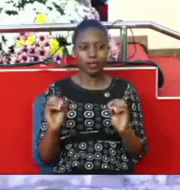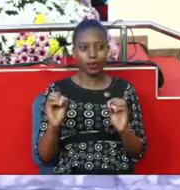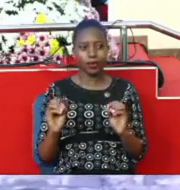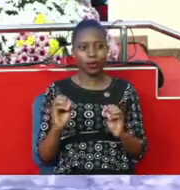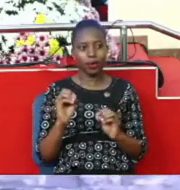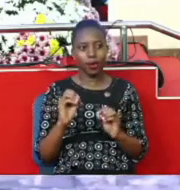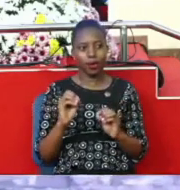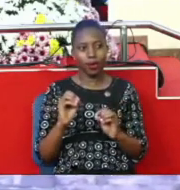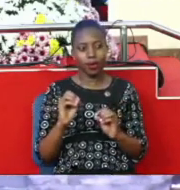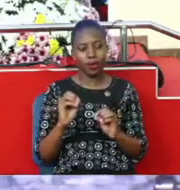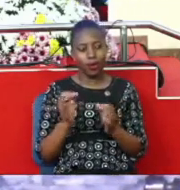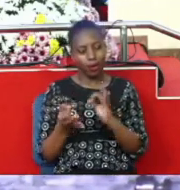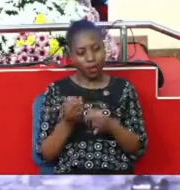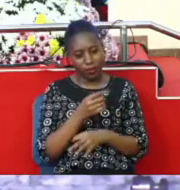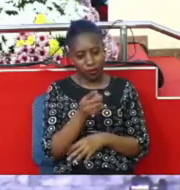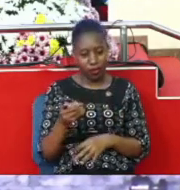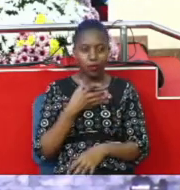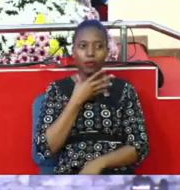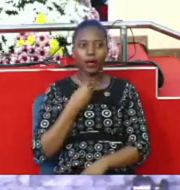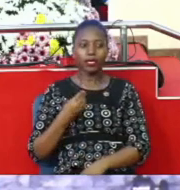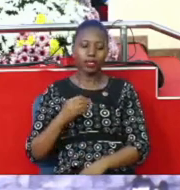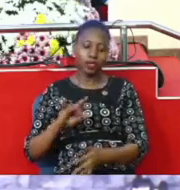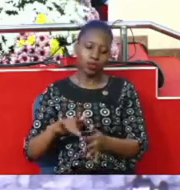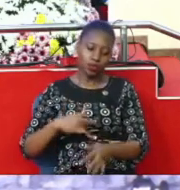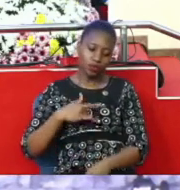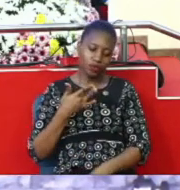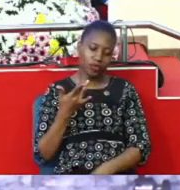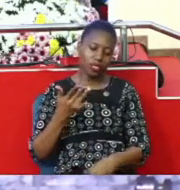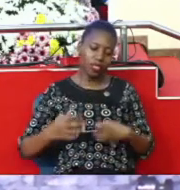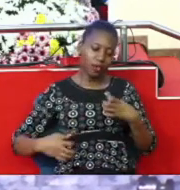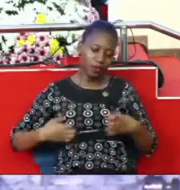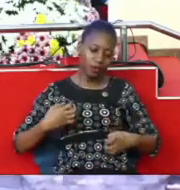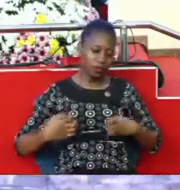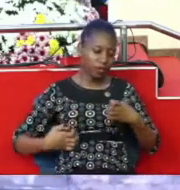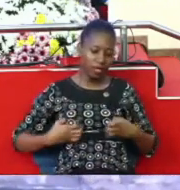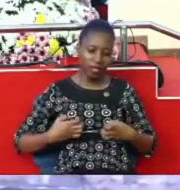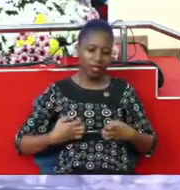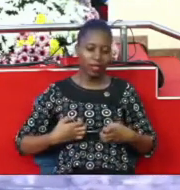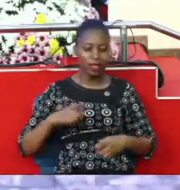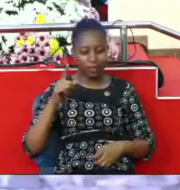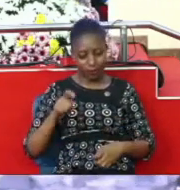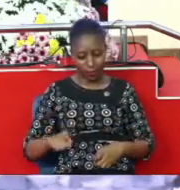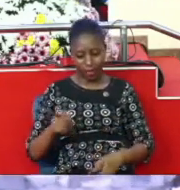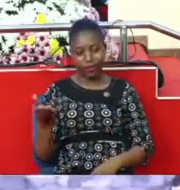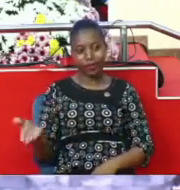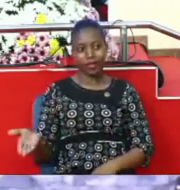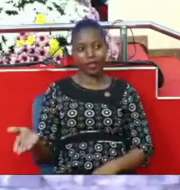it emotionally, it is still going to be there. God still holds us